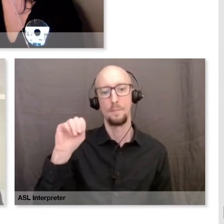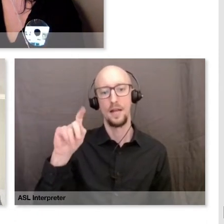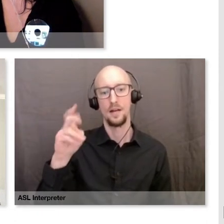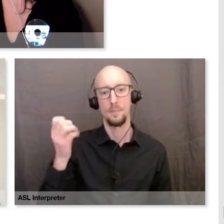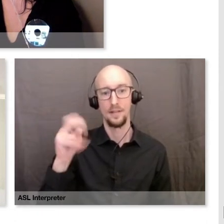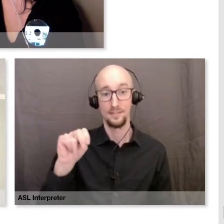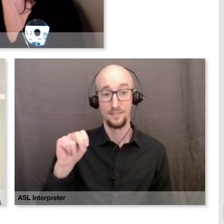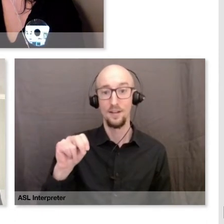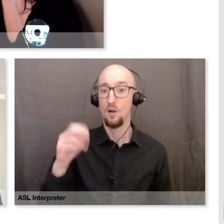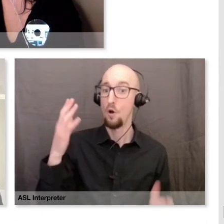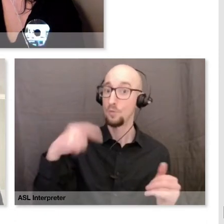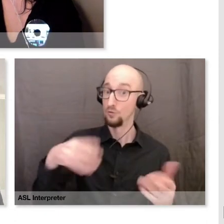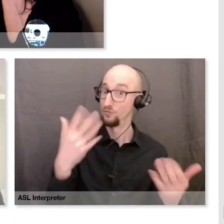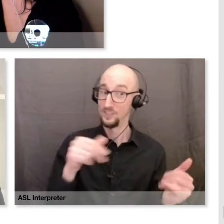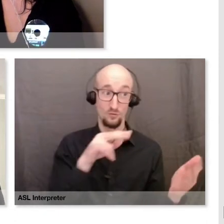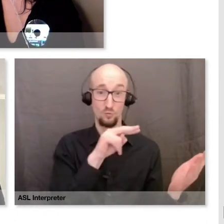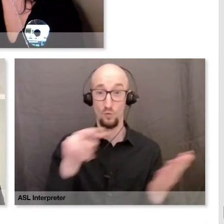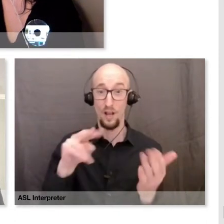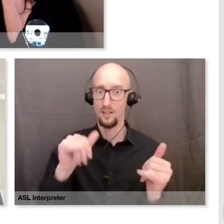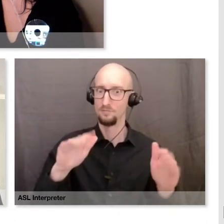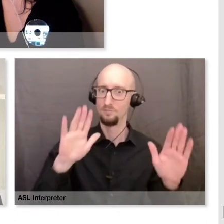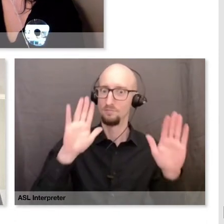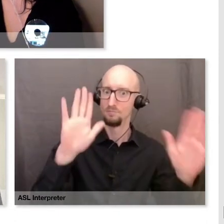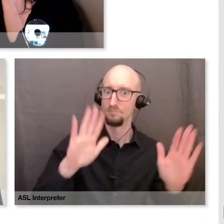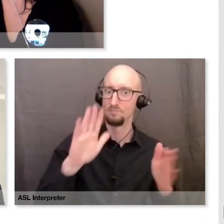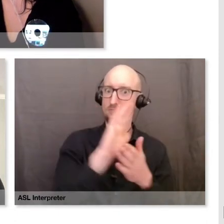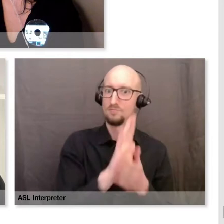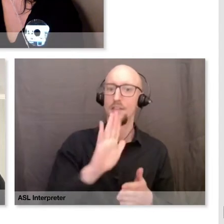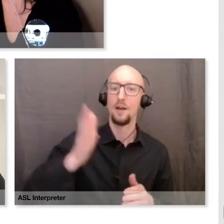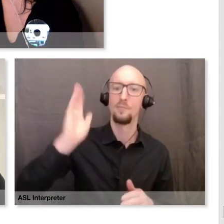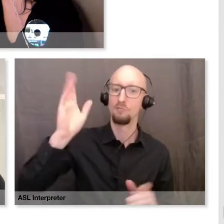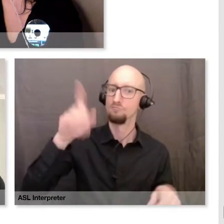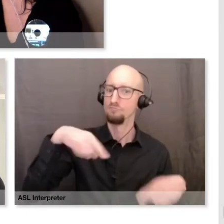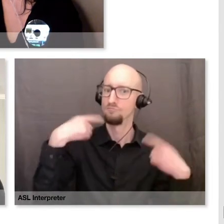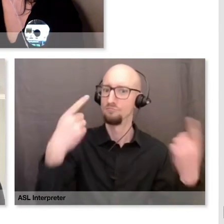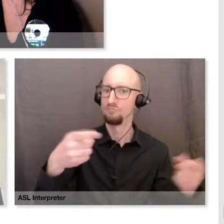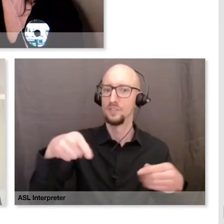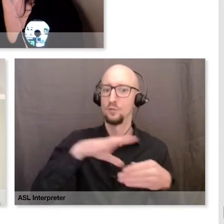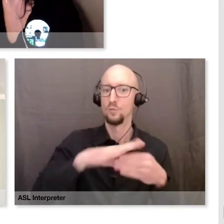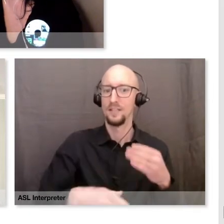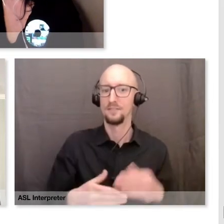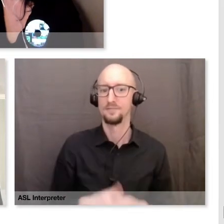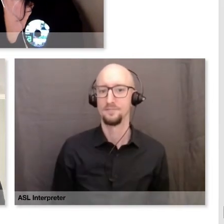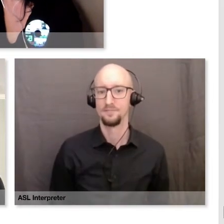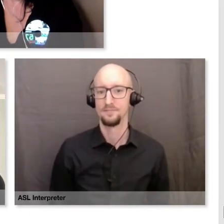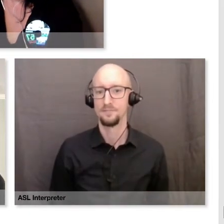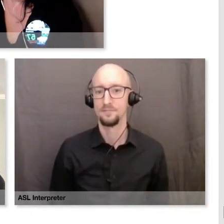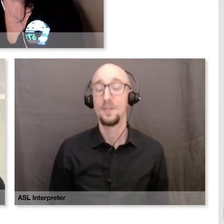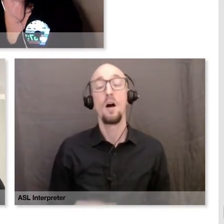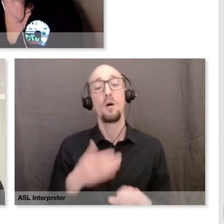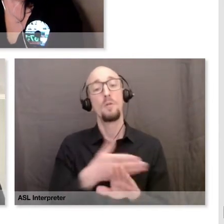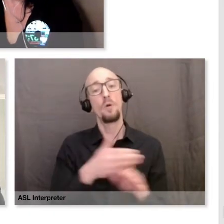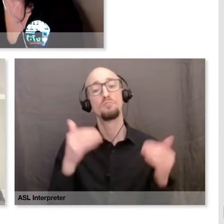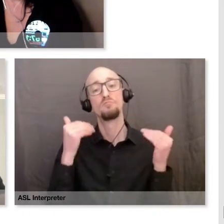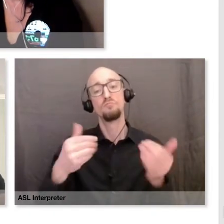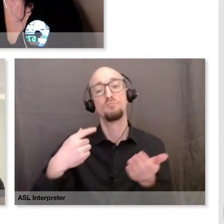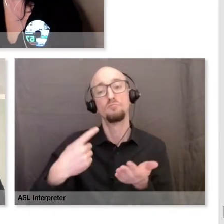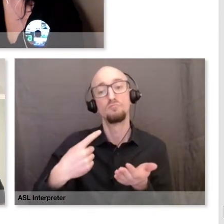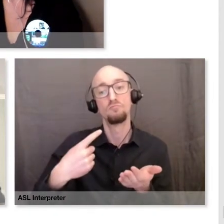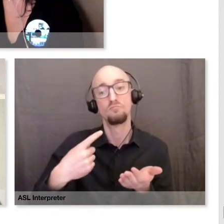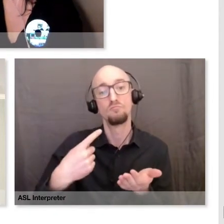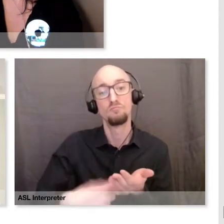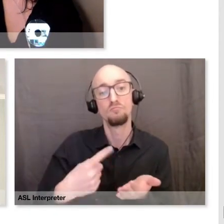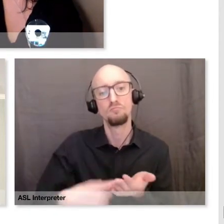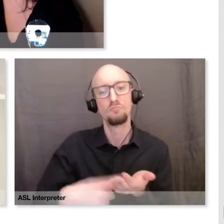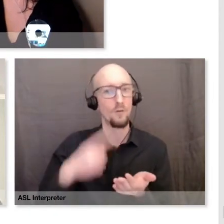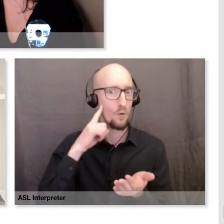you've been able to watch the really quite riveting presentations over this last weekend. Before we start up on this hour-long conversation, which